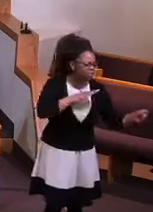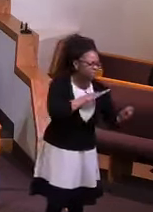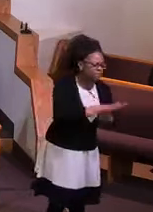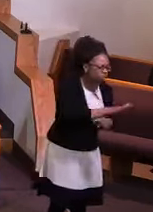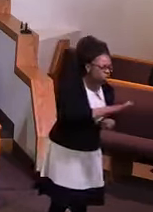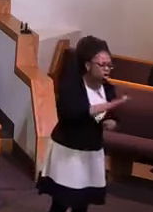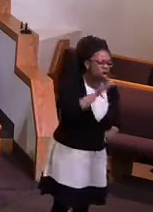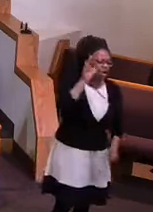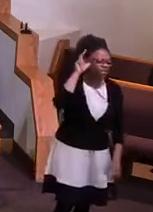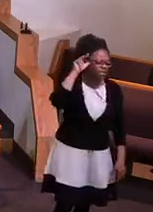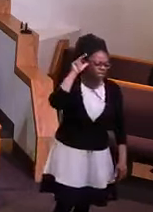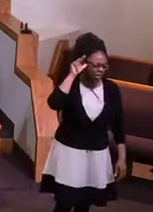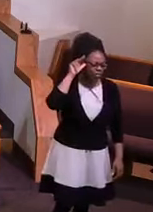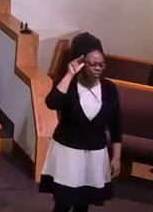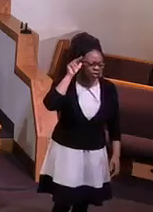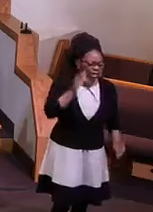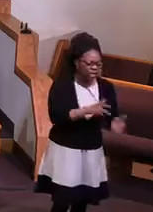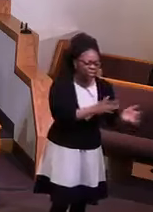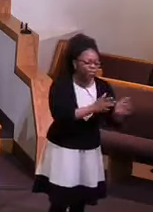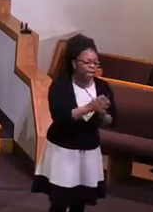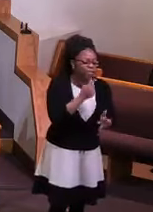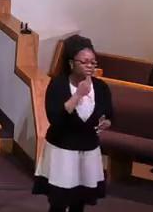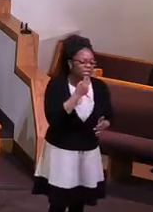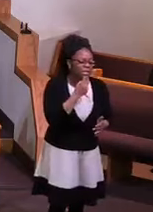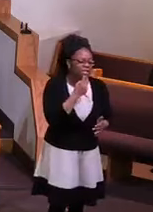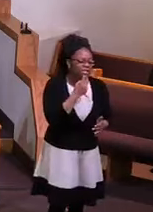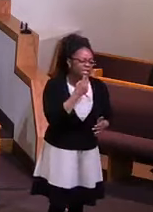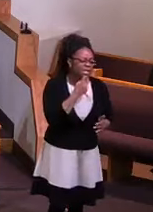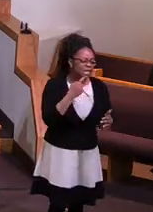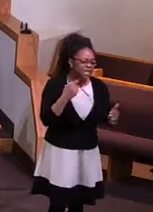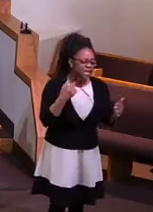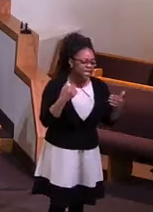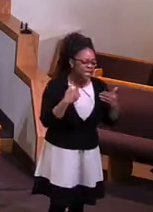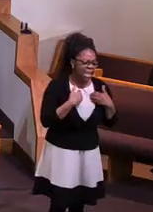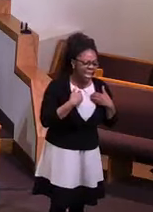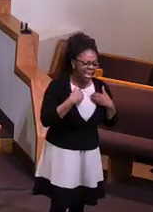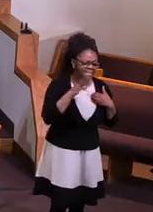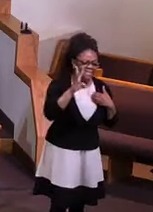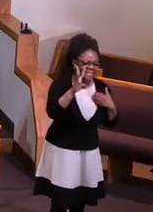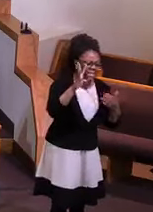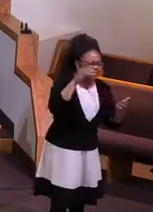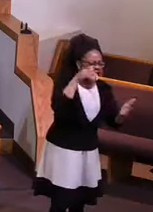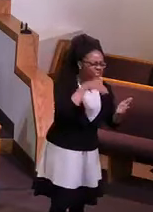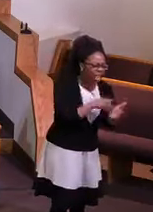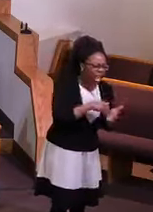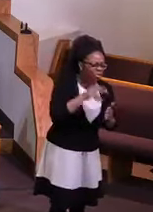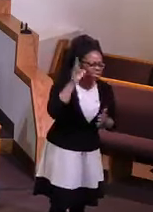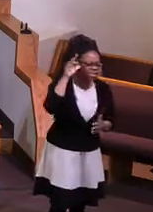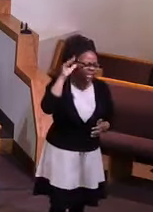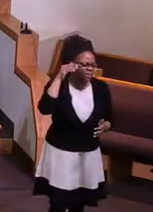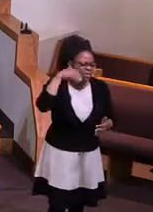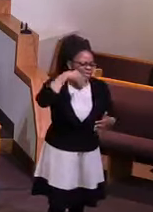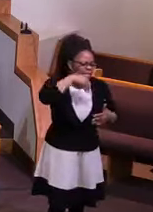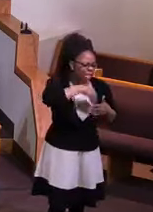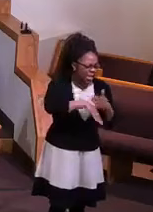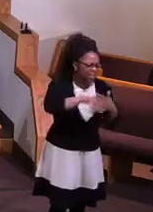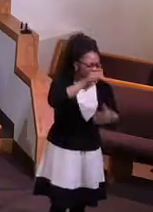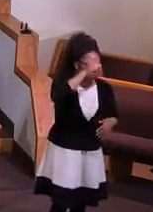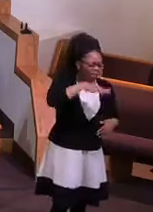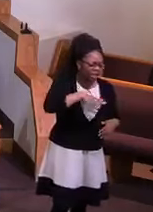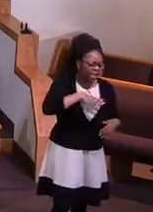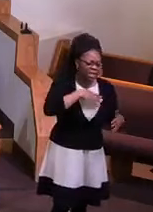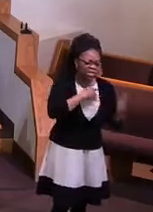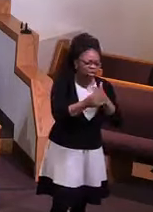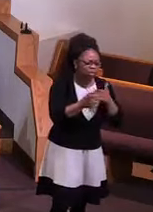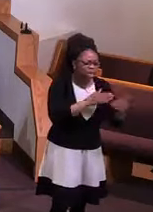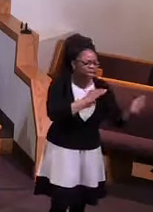devil. Because the Bible said he was legion, with meaning at least 6,000 demons were in him. He worshiped